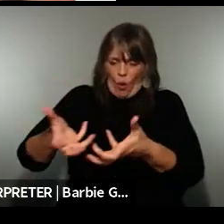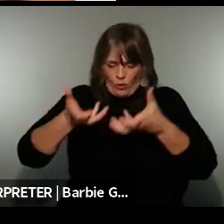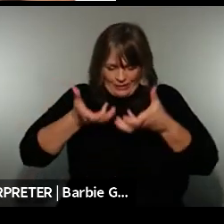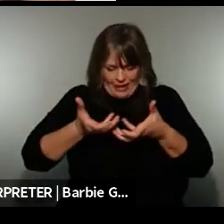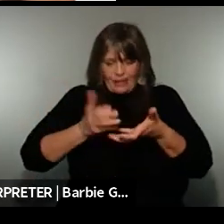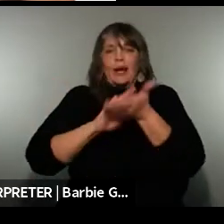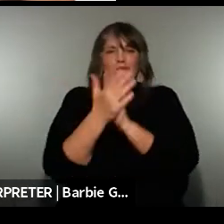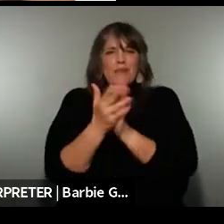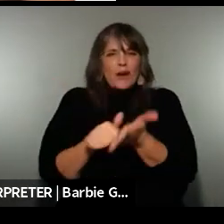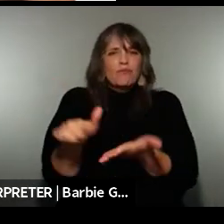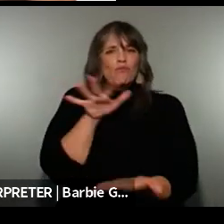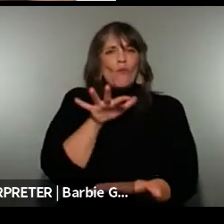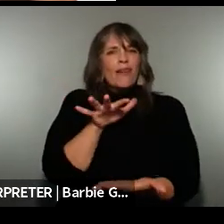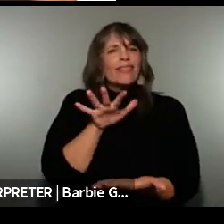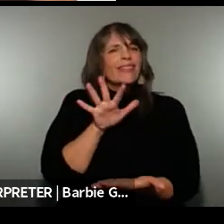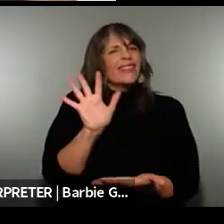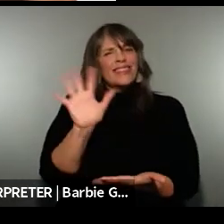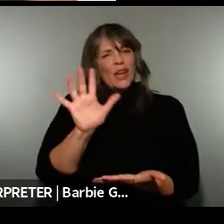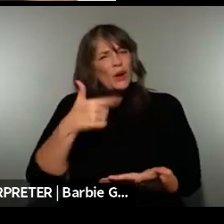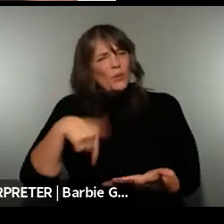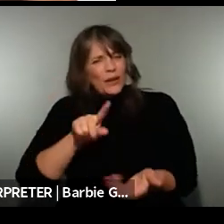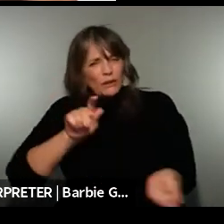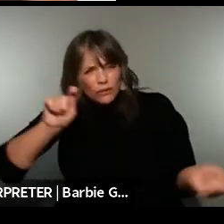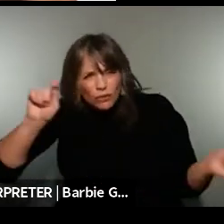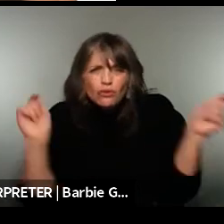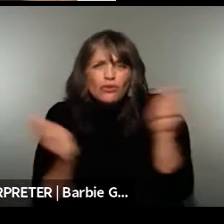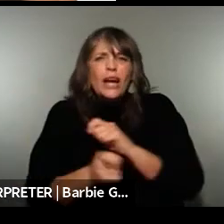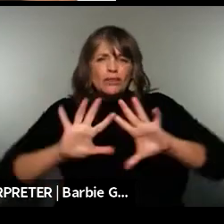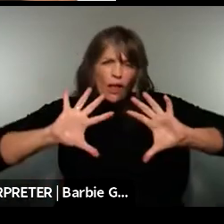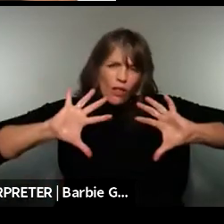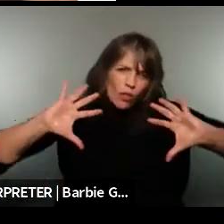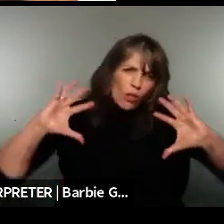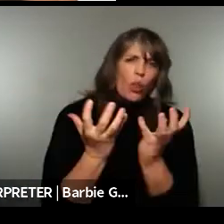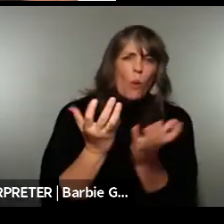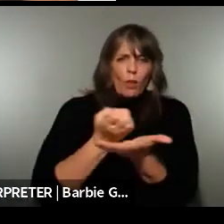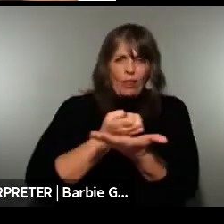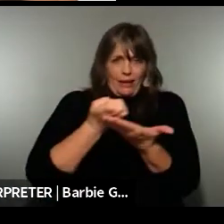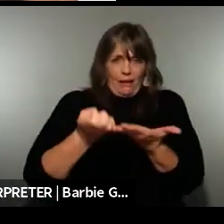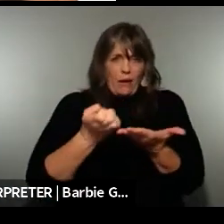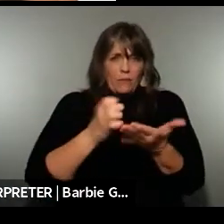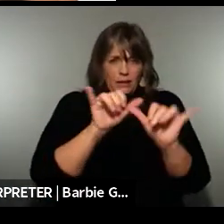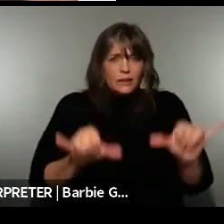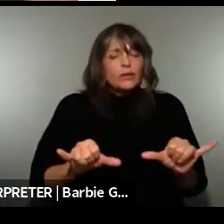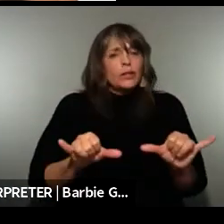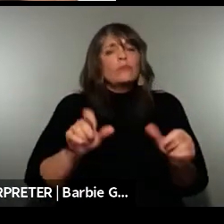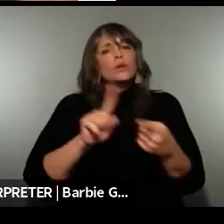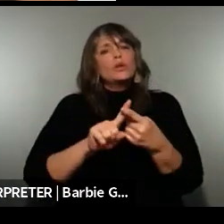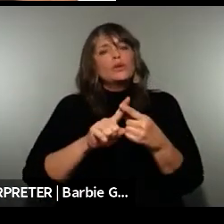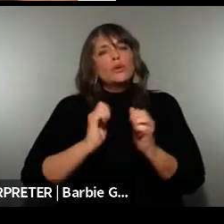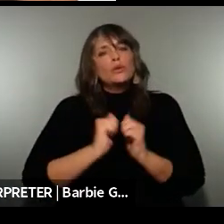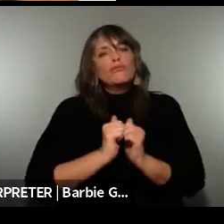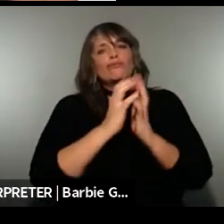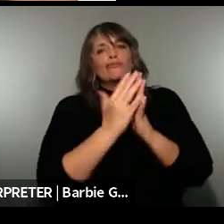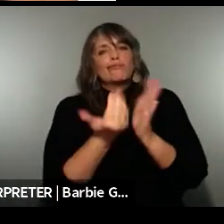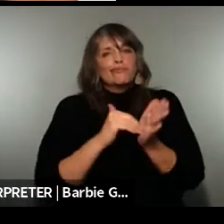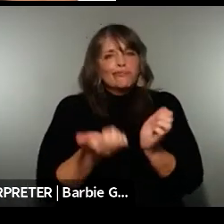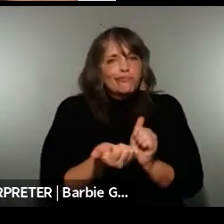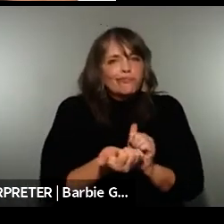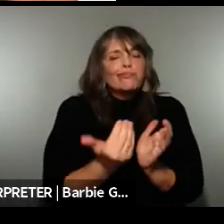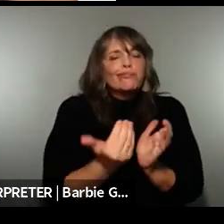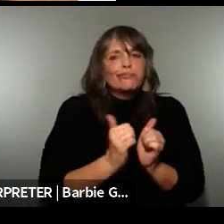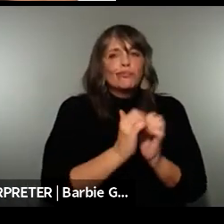that and change our entire global economy into a regenerative economy. So if that's the sort of like, we must do that,